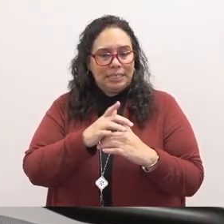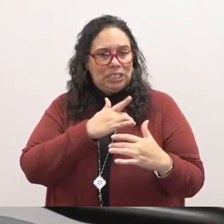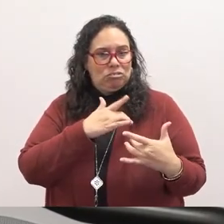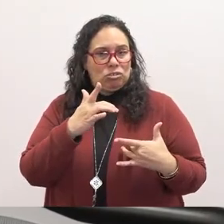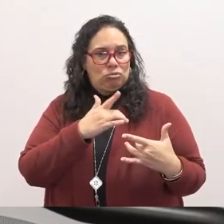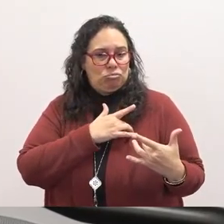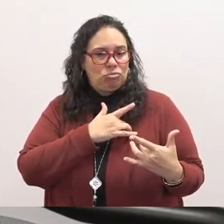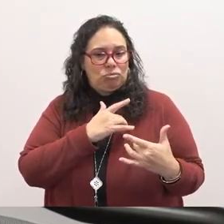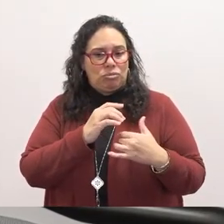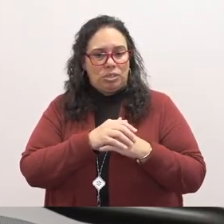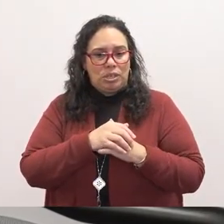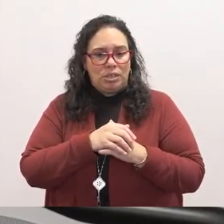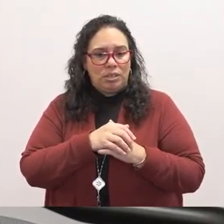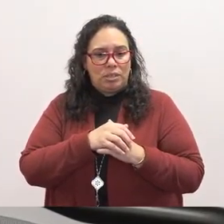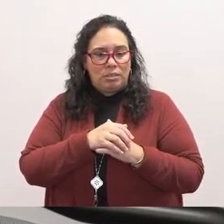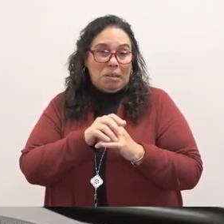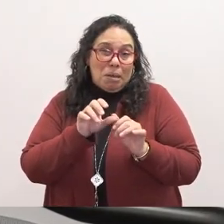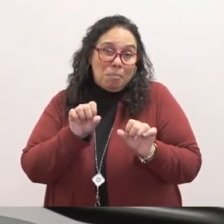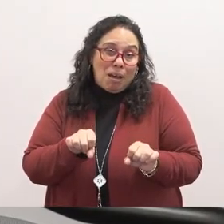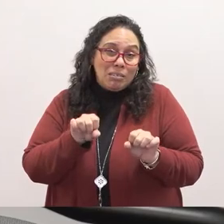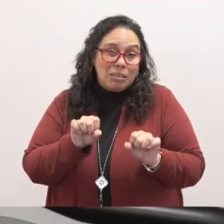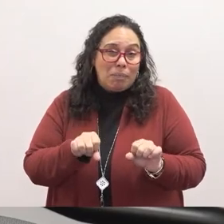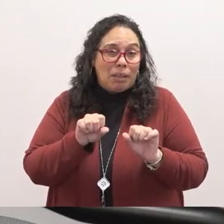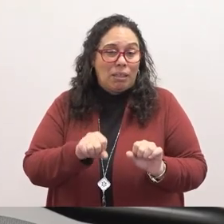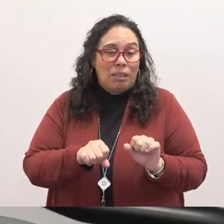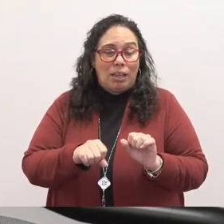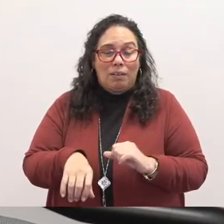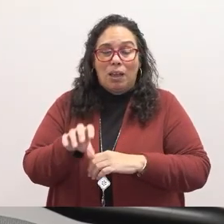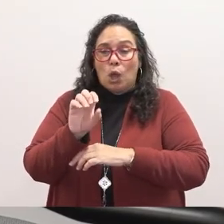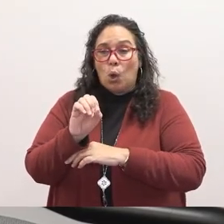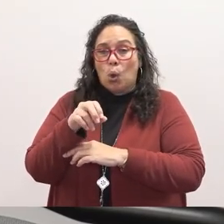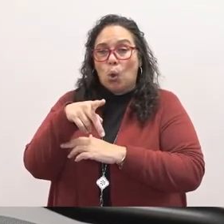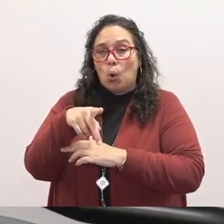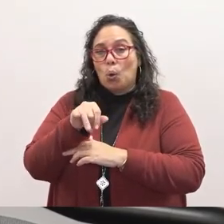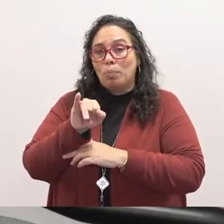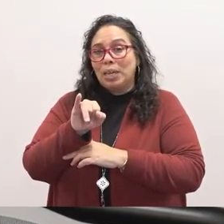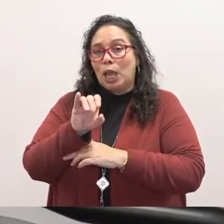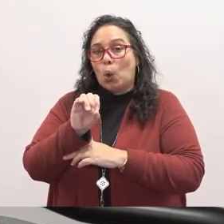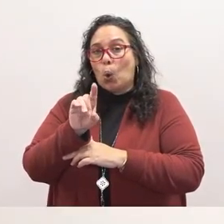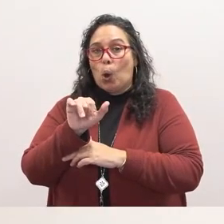concerns around the possibility of an opioid overdose.